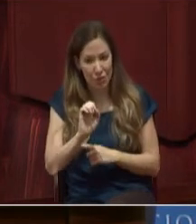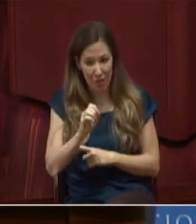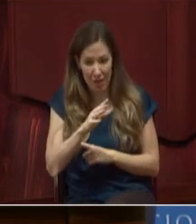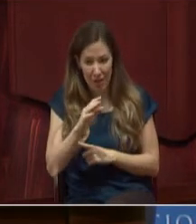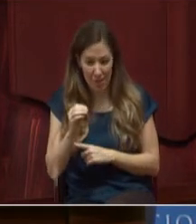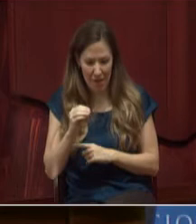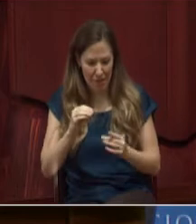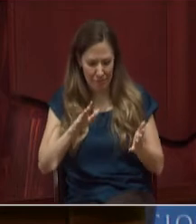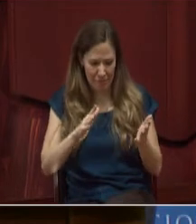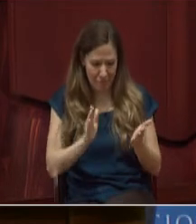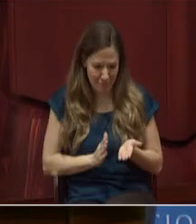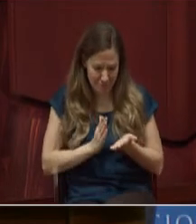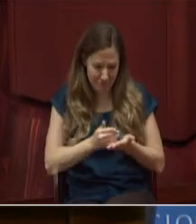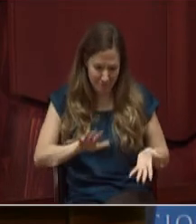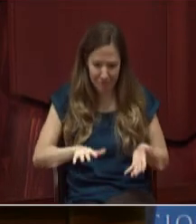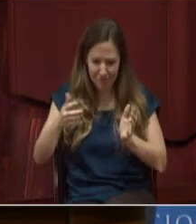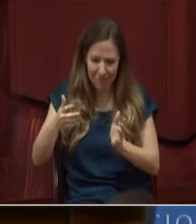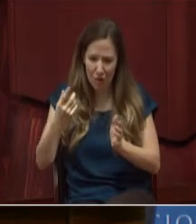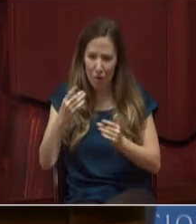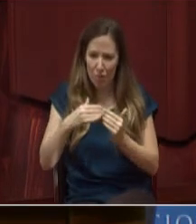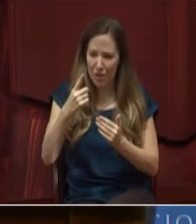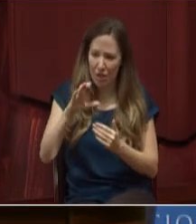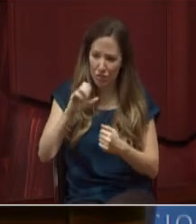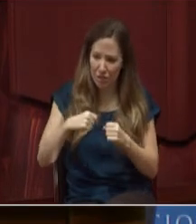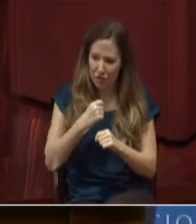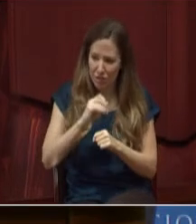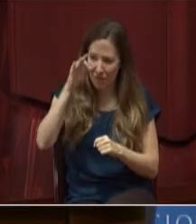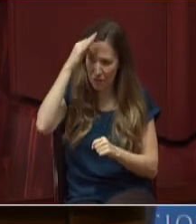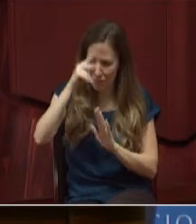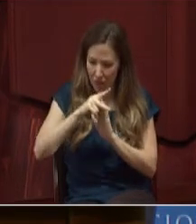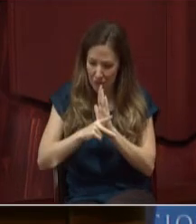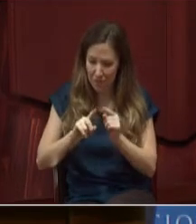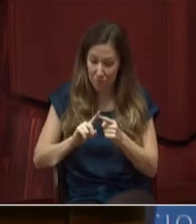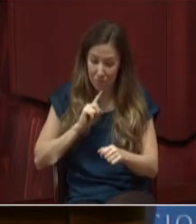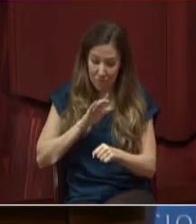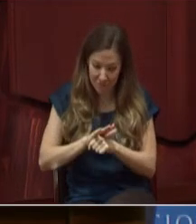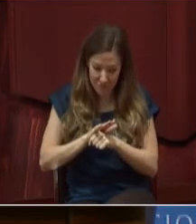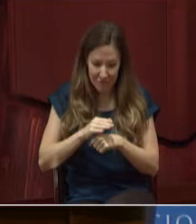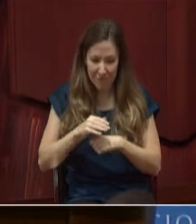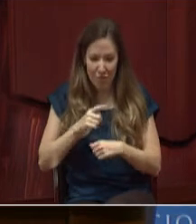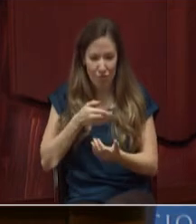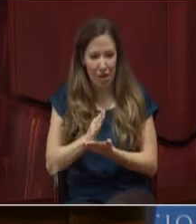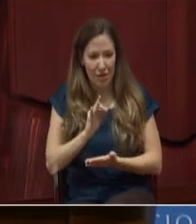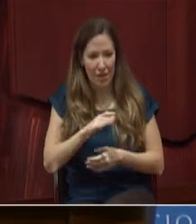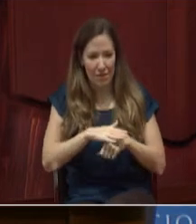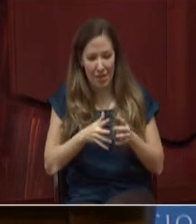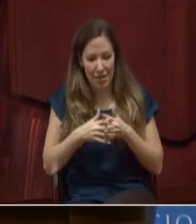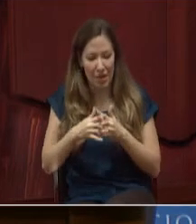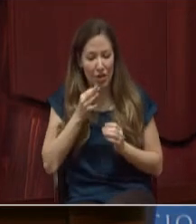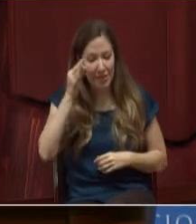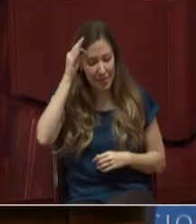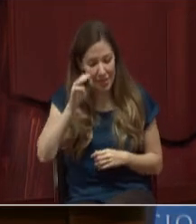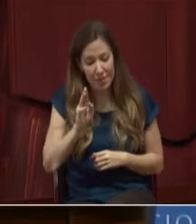of federal policy in order to guarantee the integrity and rights of American Indians. In May 2011, a